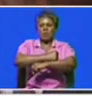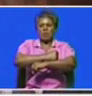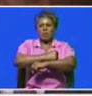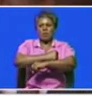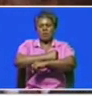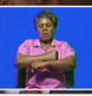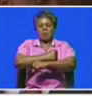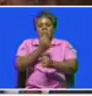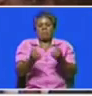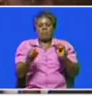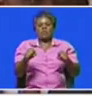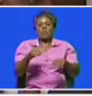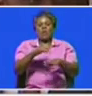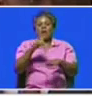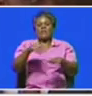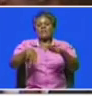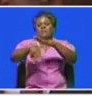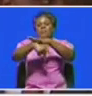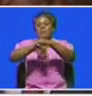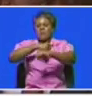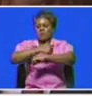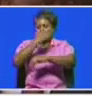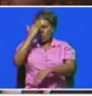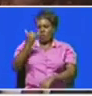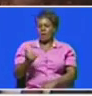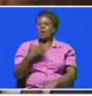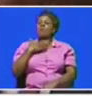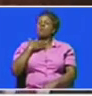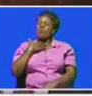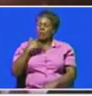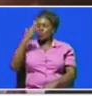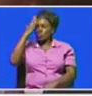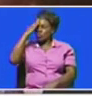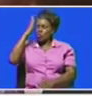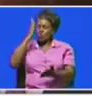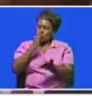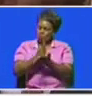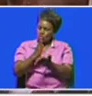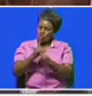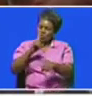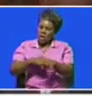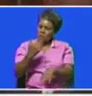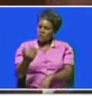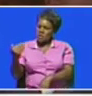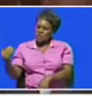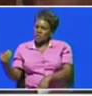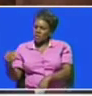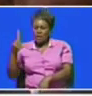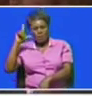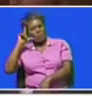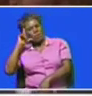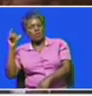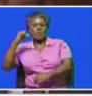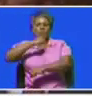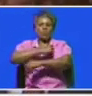This may affect our primary schools, because we would want to be sure that when our children are in boarding schools